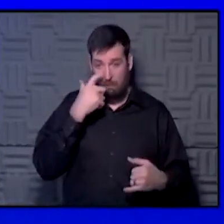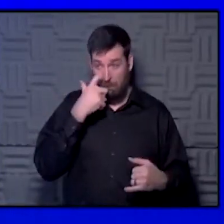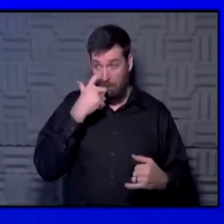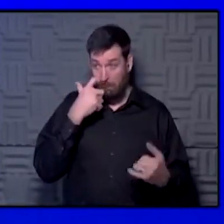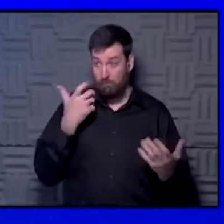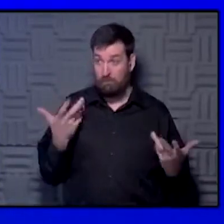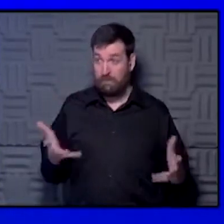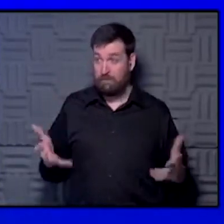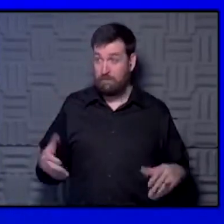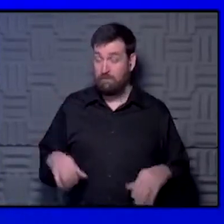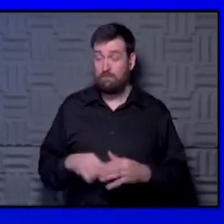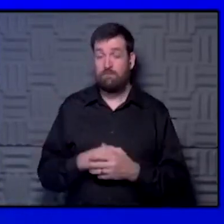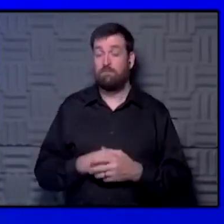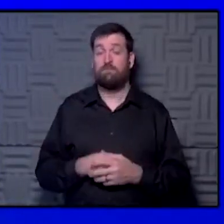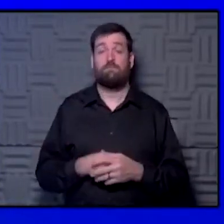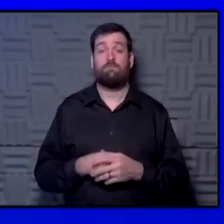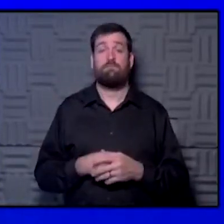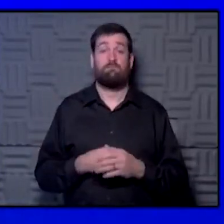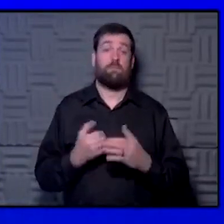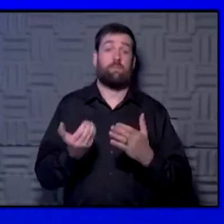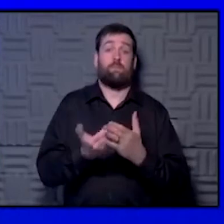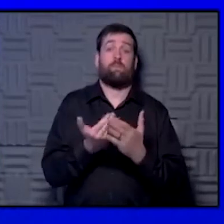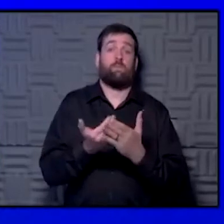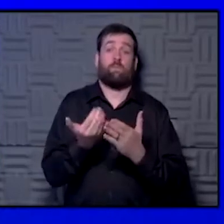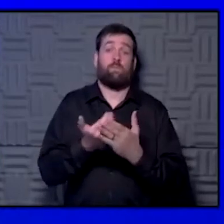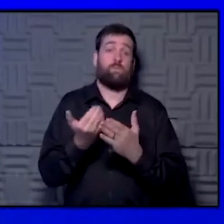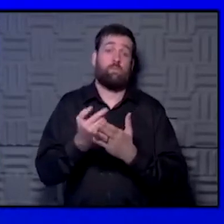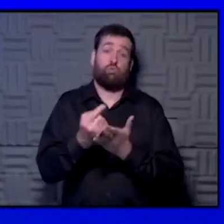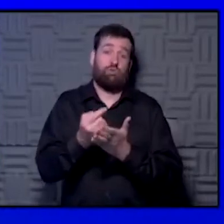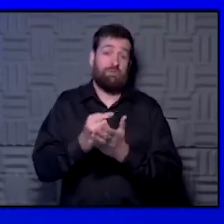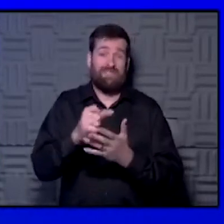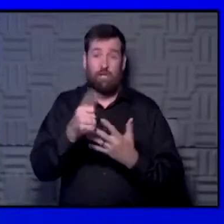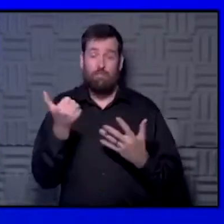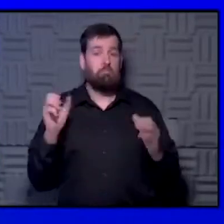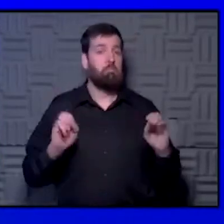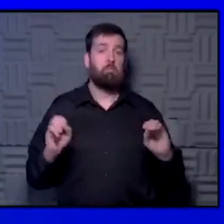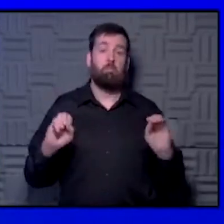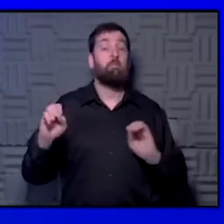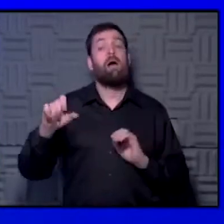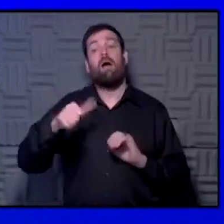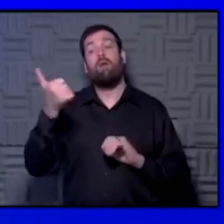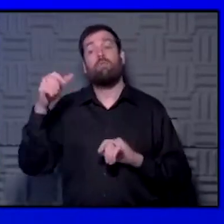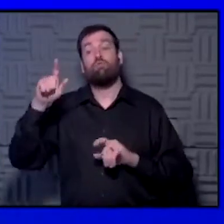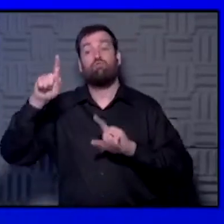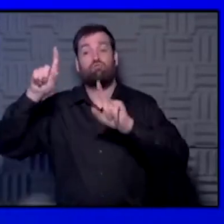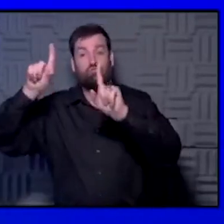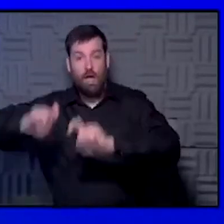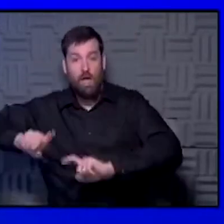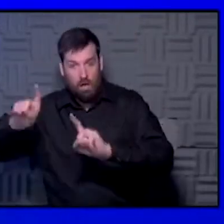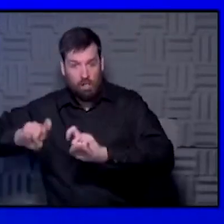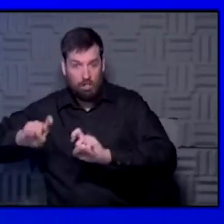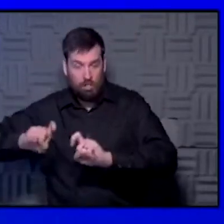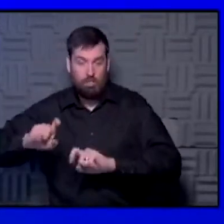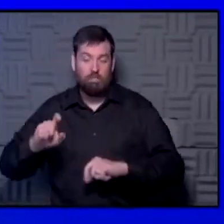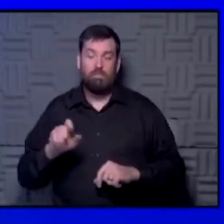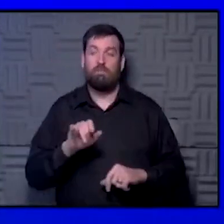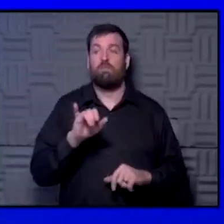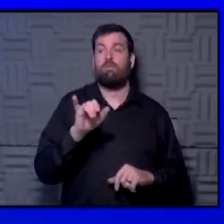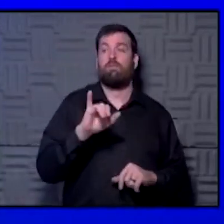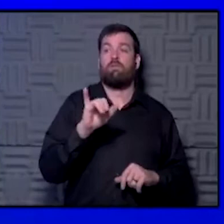it right now. There are no other new treatments. There are other trials of things such